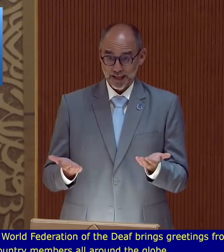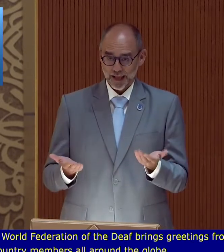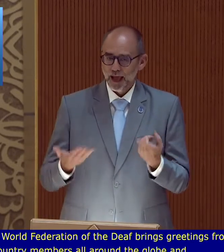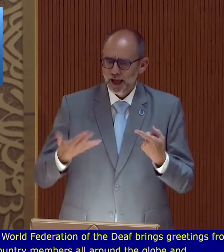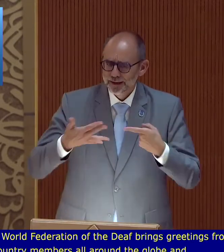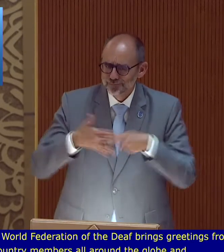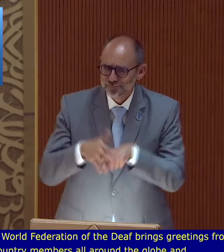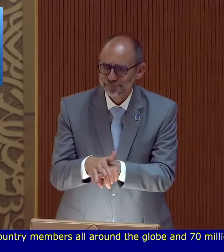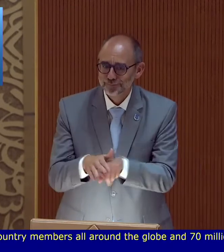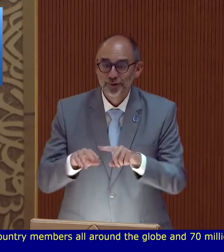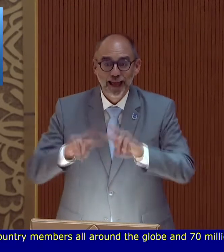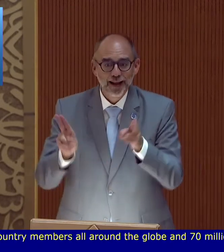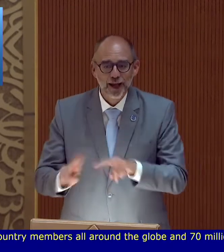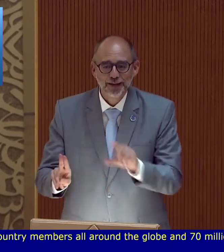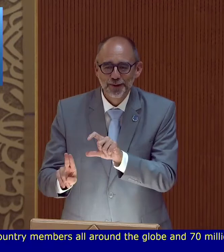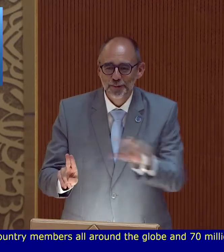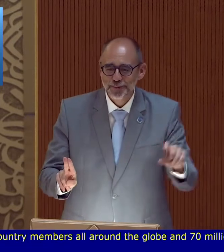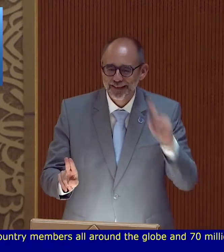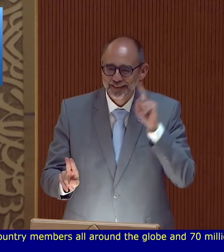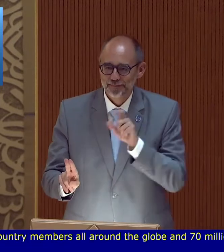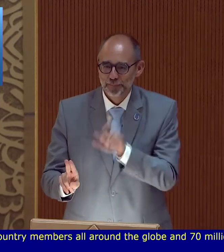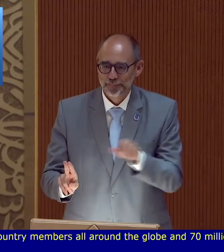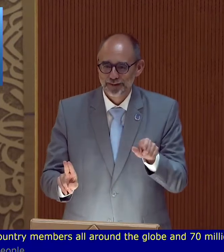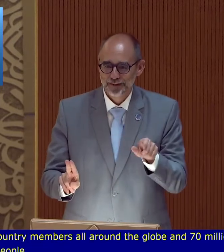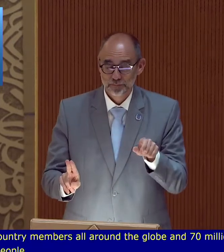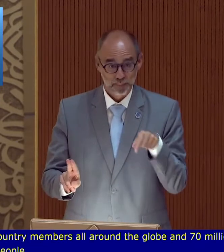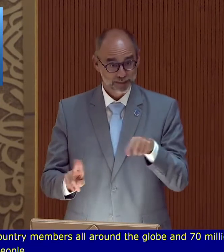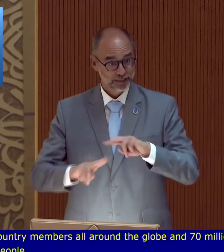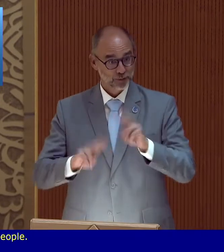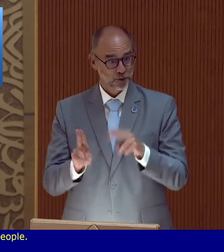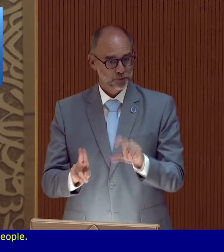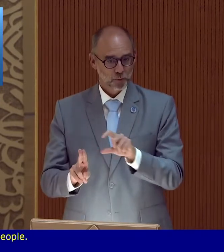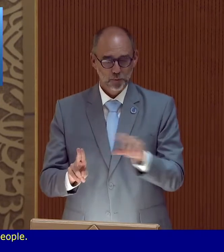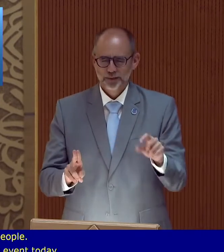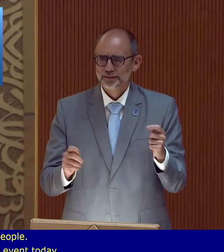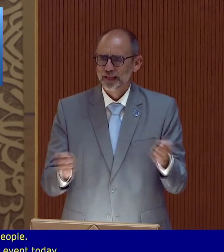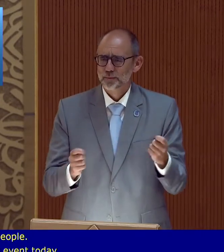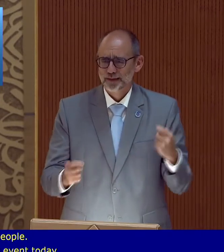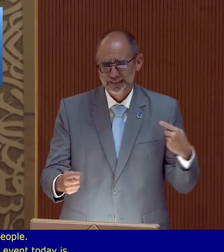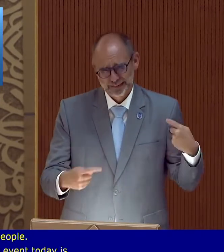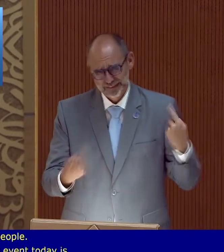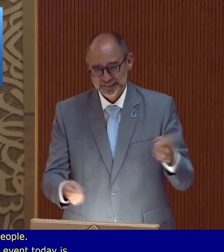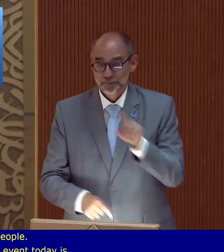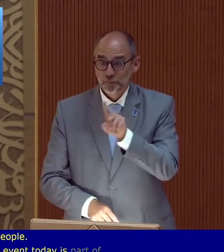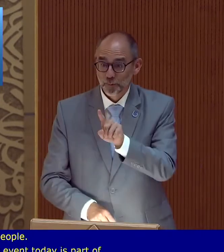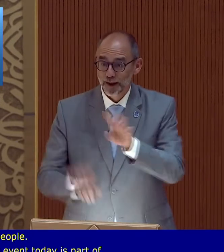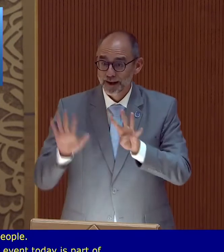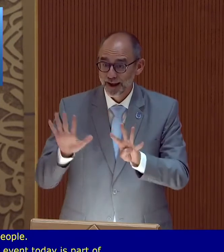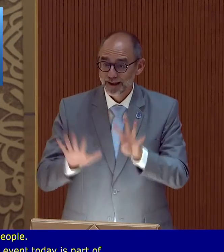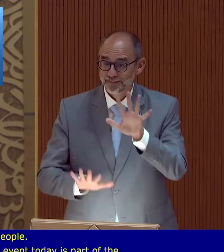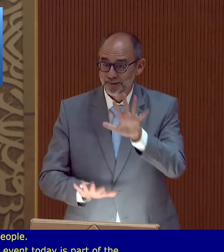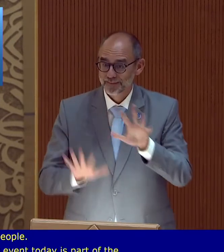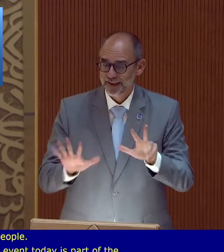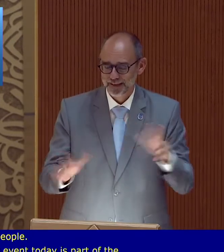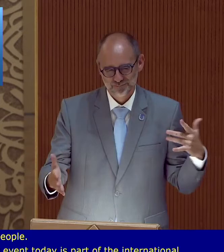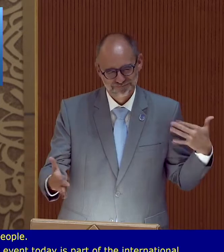This event today is part of the International Week of Deaf People. And these